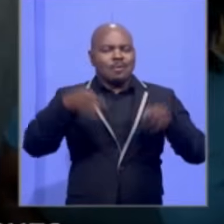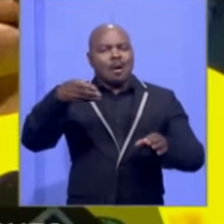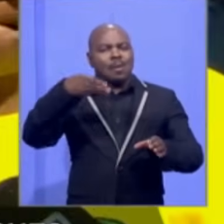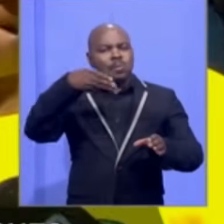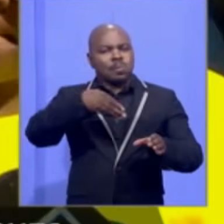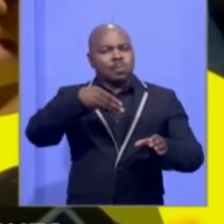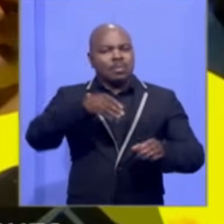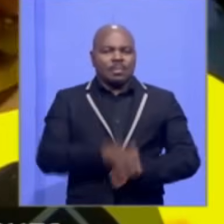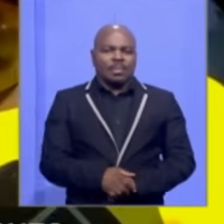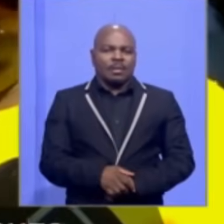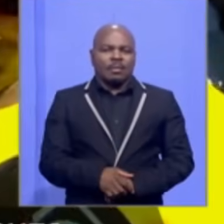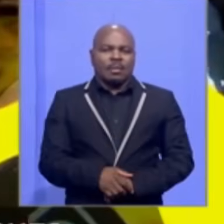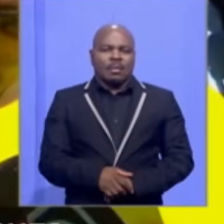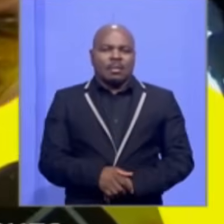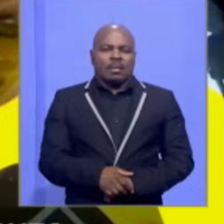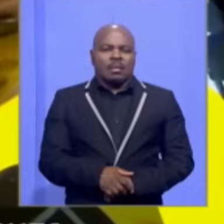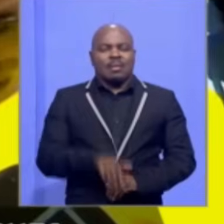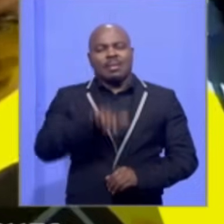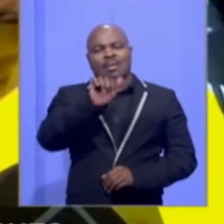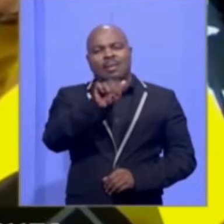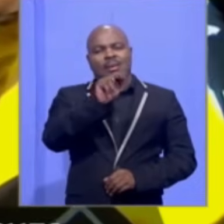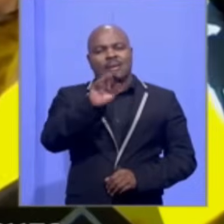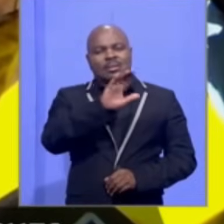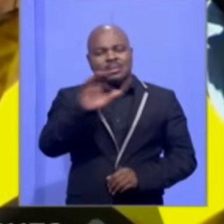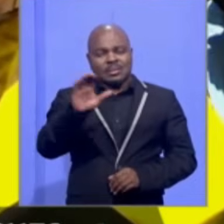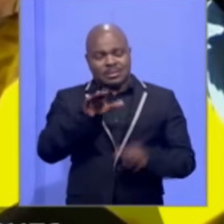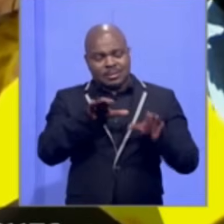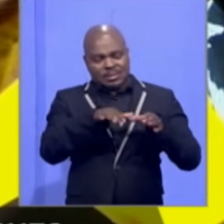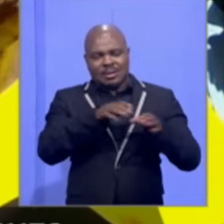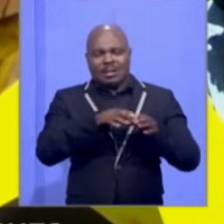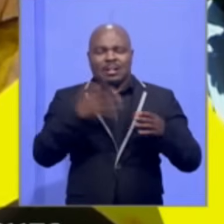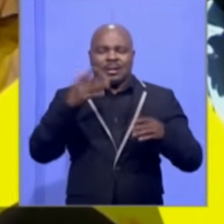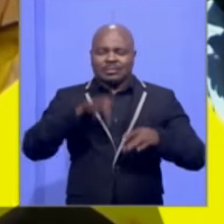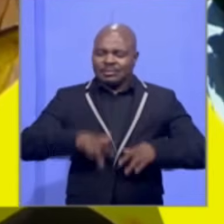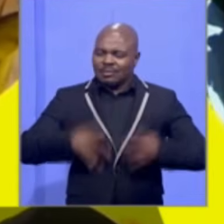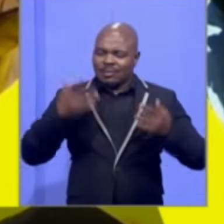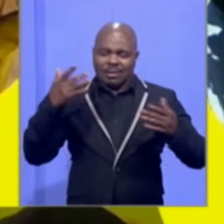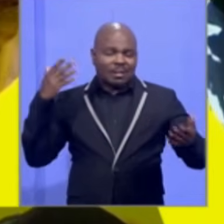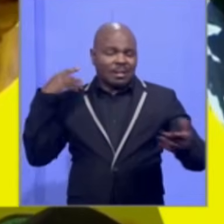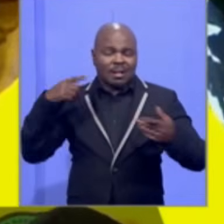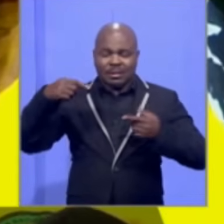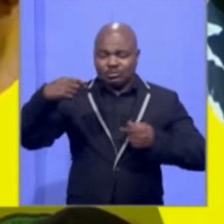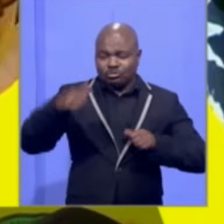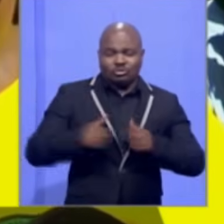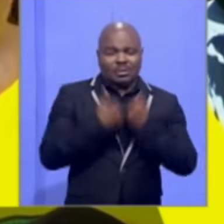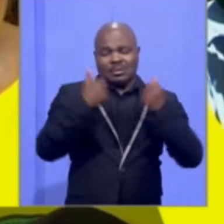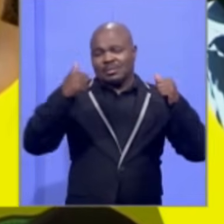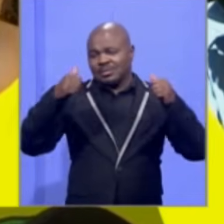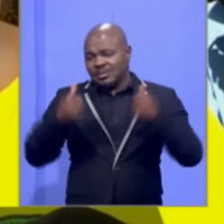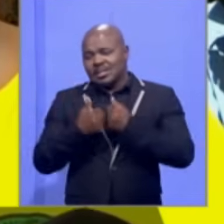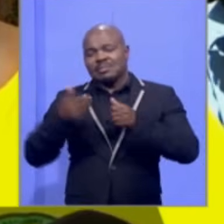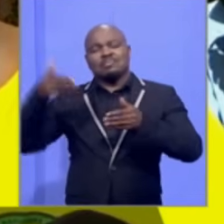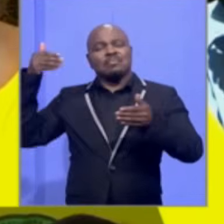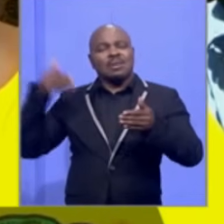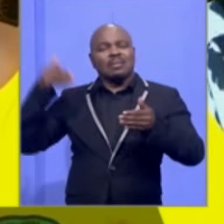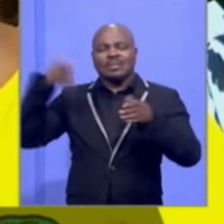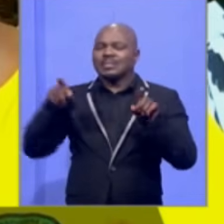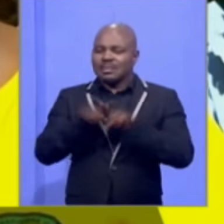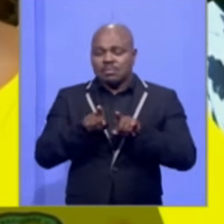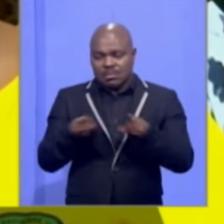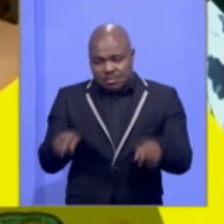ANC has survived so many blows, and I'm sure we'll survive this one.